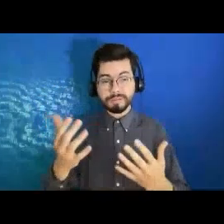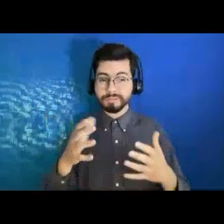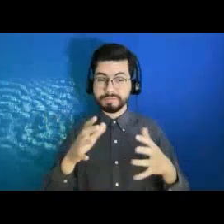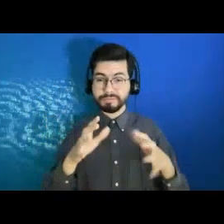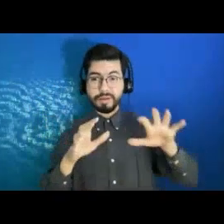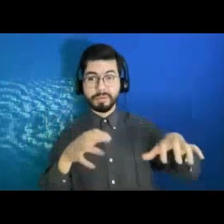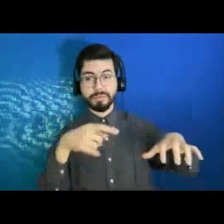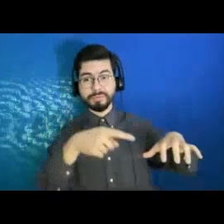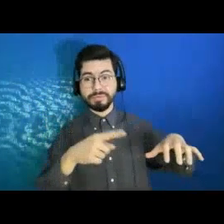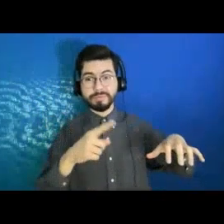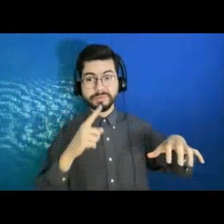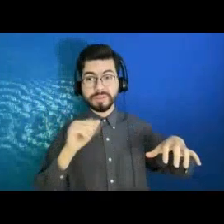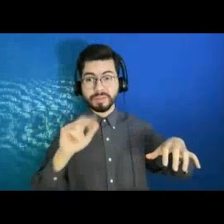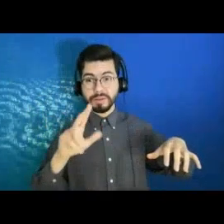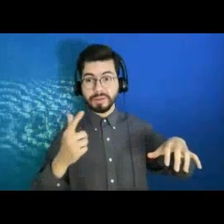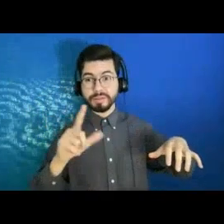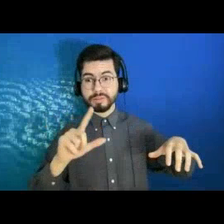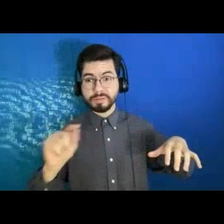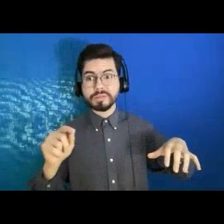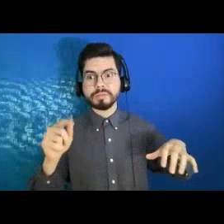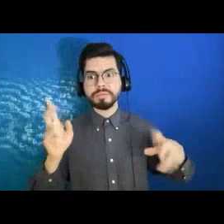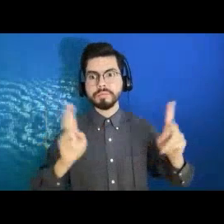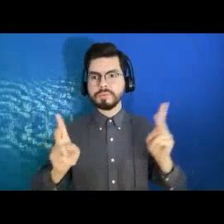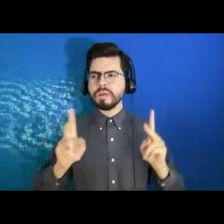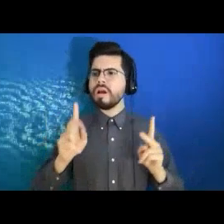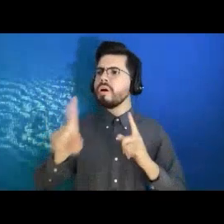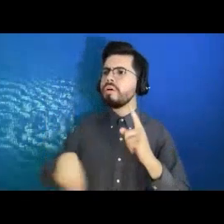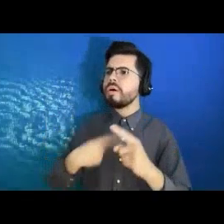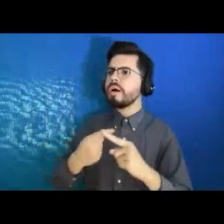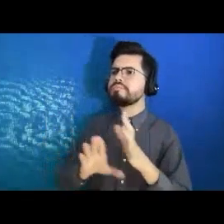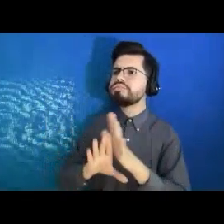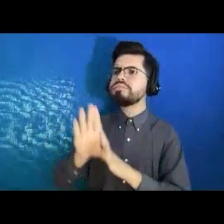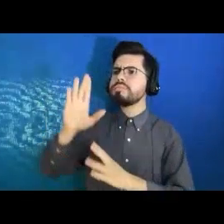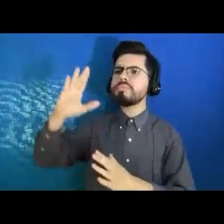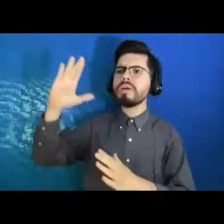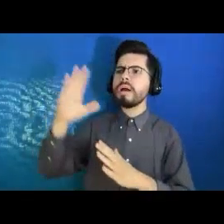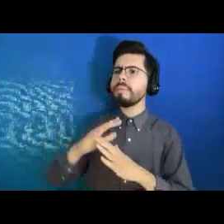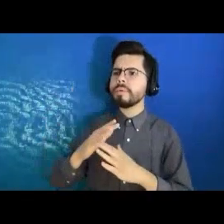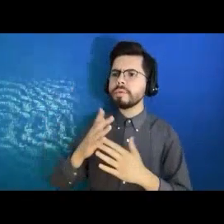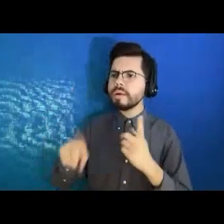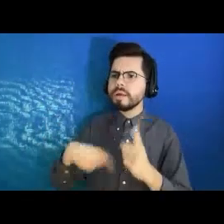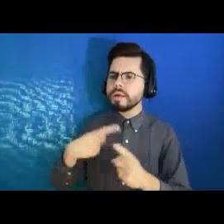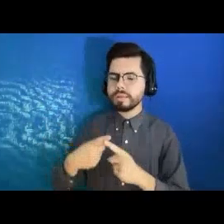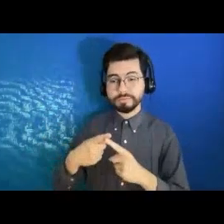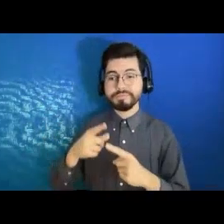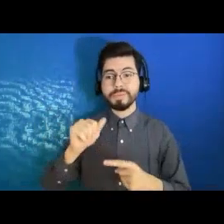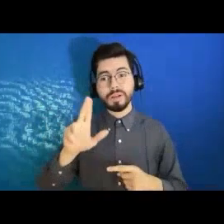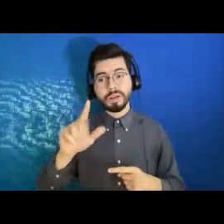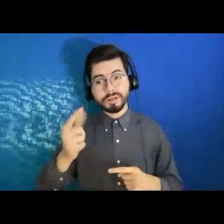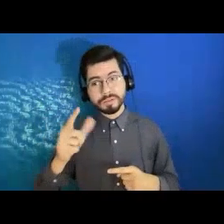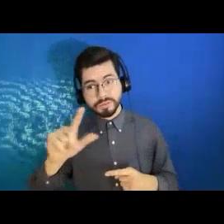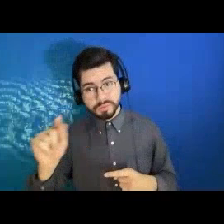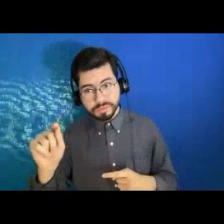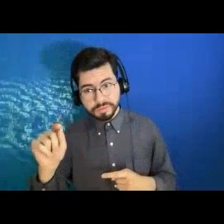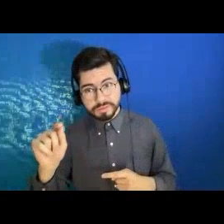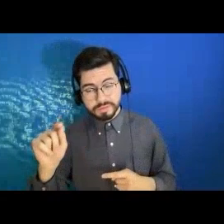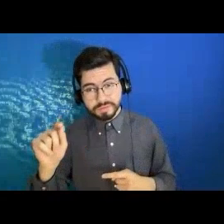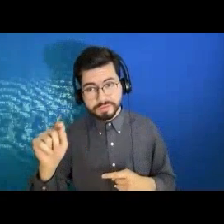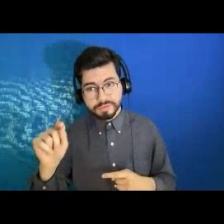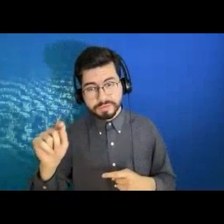So if folks are asking about when do things peak, they tend to peak around August 20th, and then they ride hard